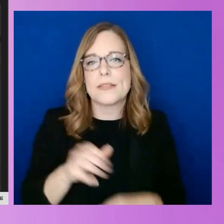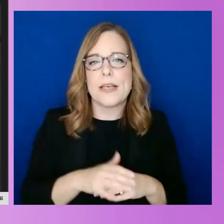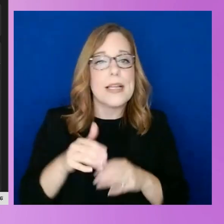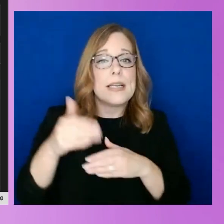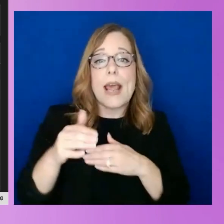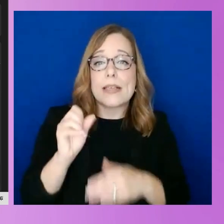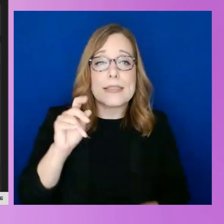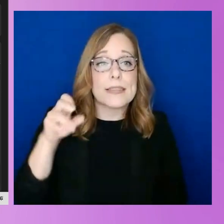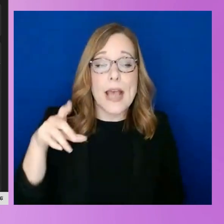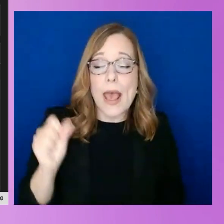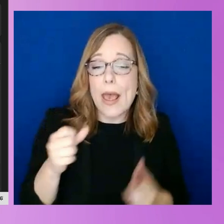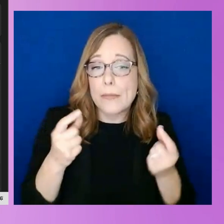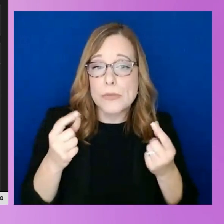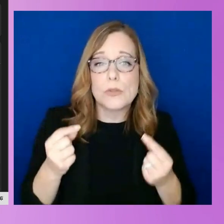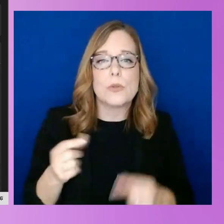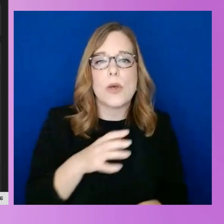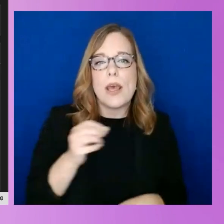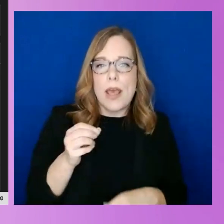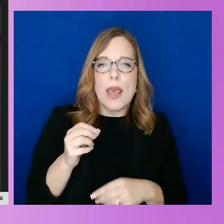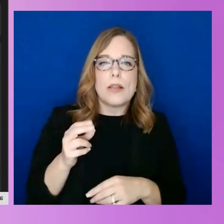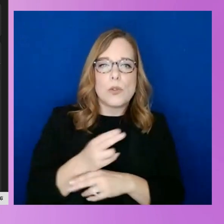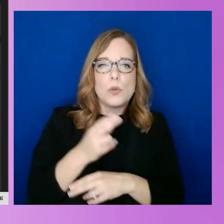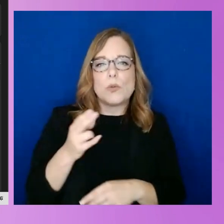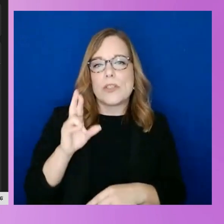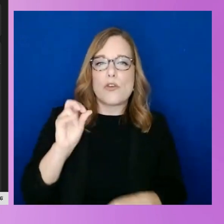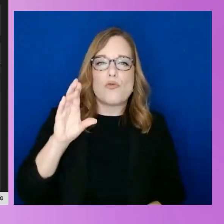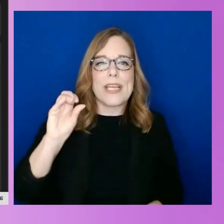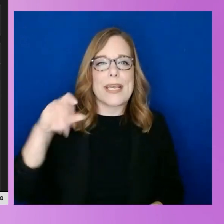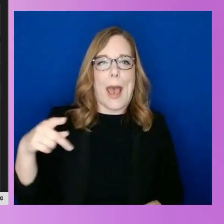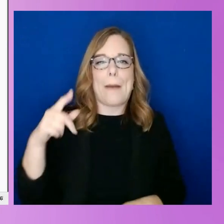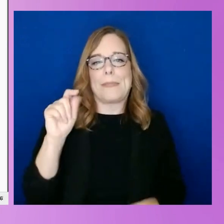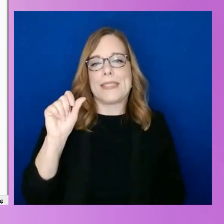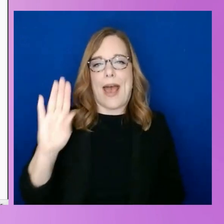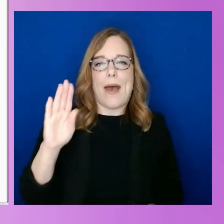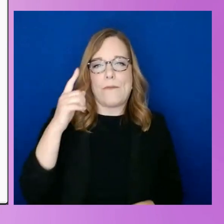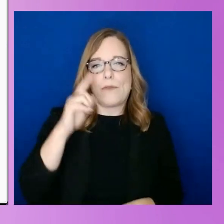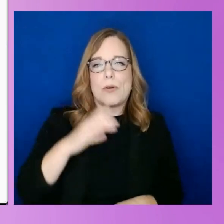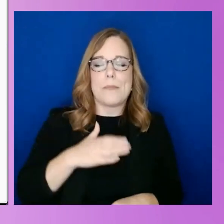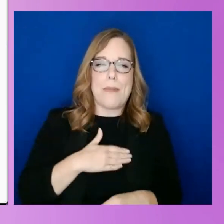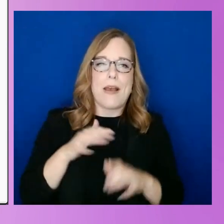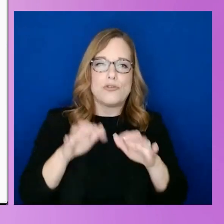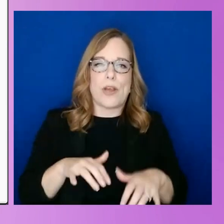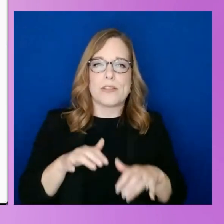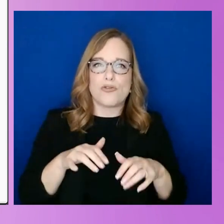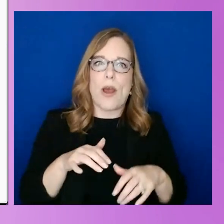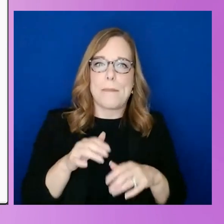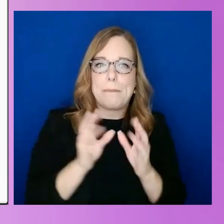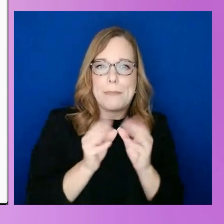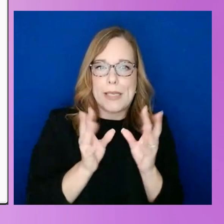meetings. But what I'm about to show you has been truly game-changing for me.